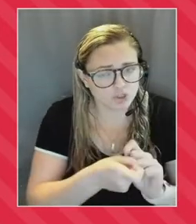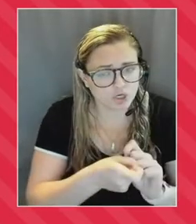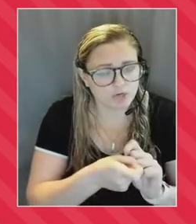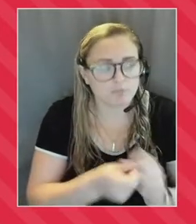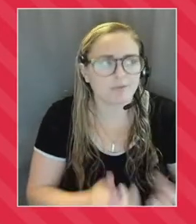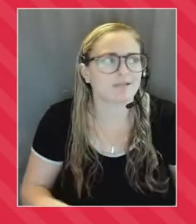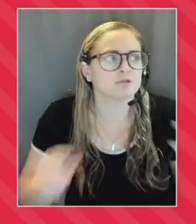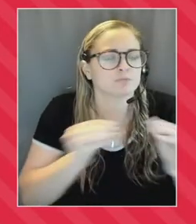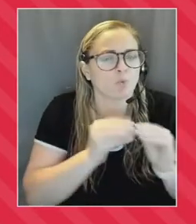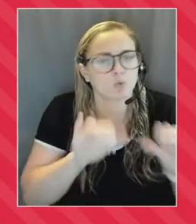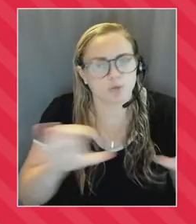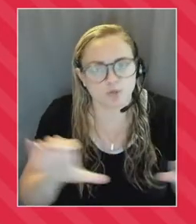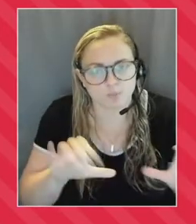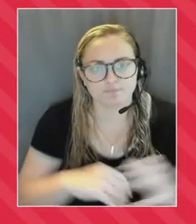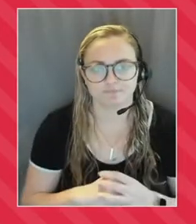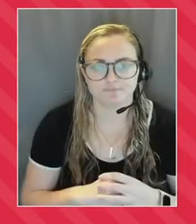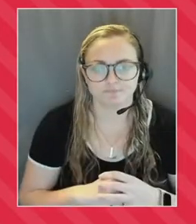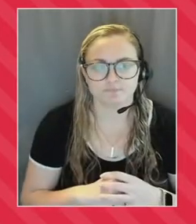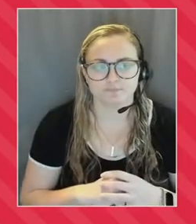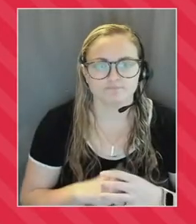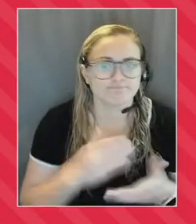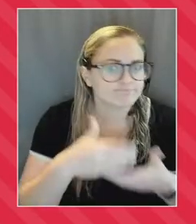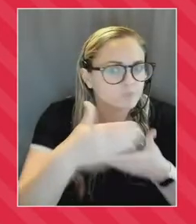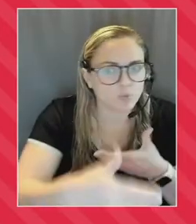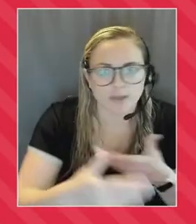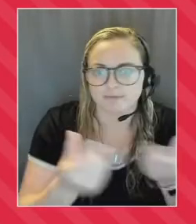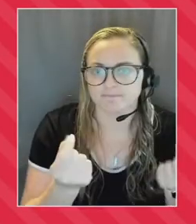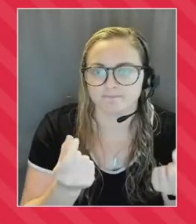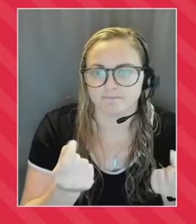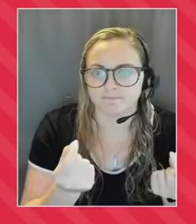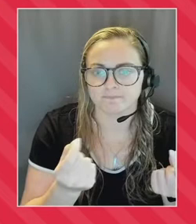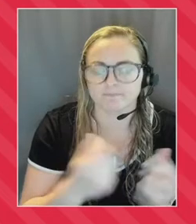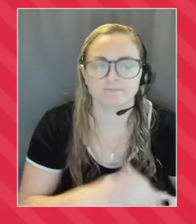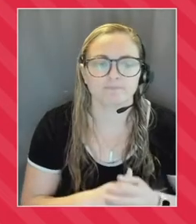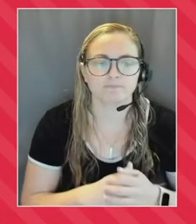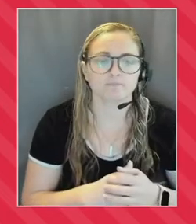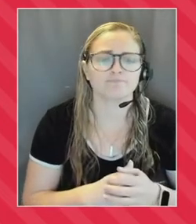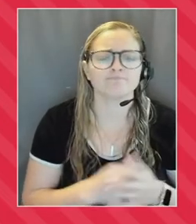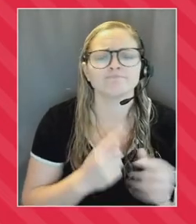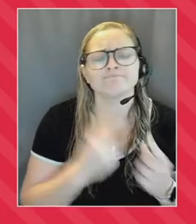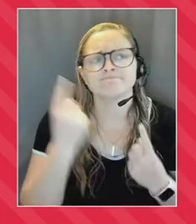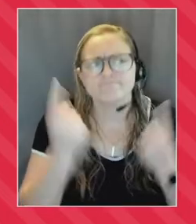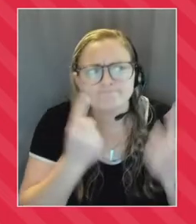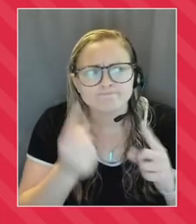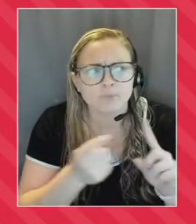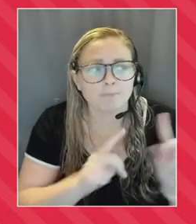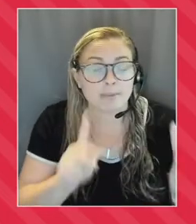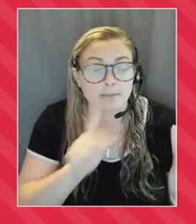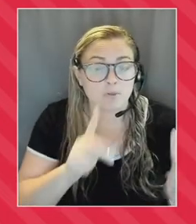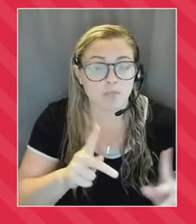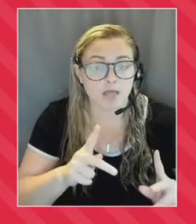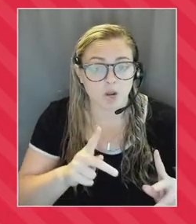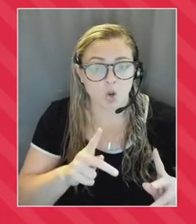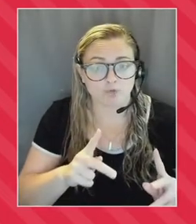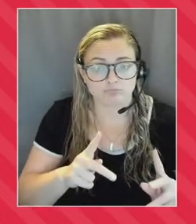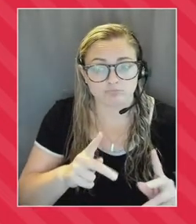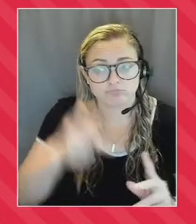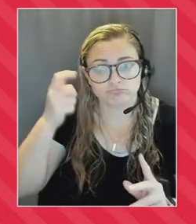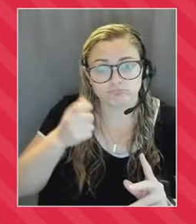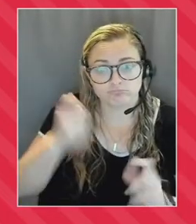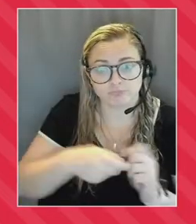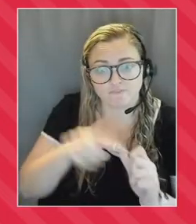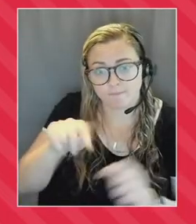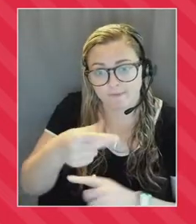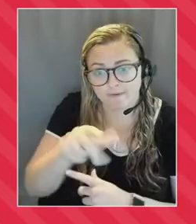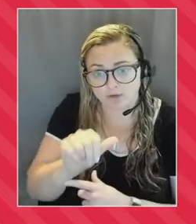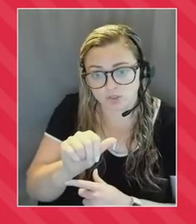to do. So what's next? As we think of those on the receiving end of PHA's programs, we